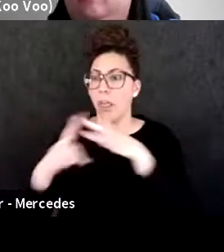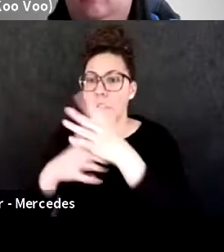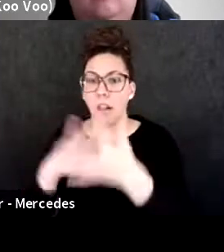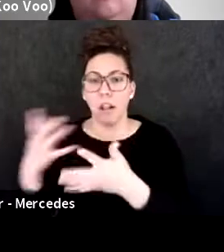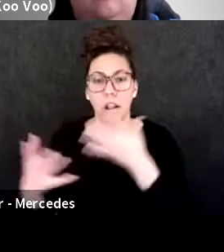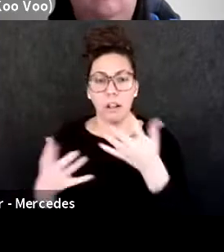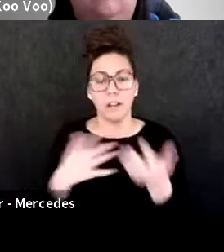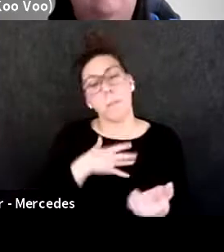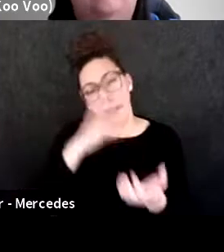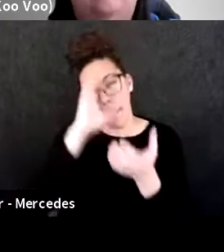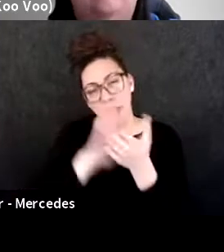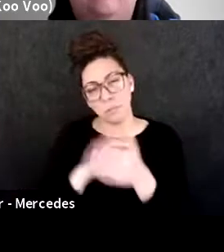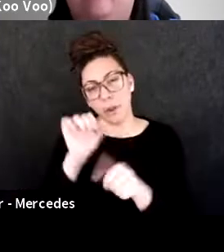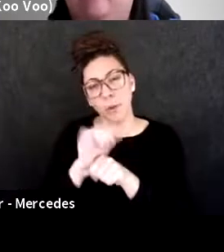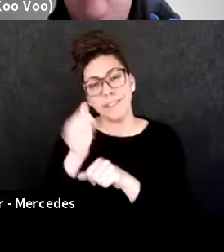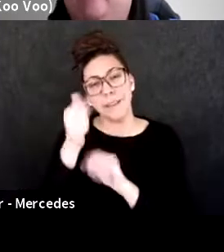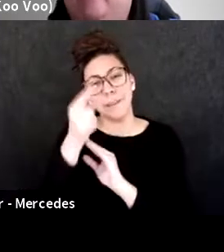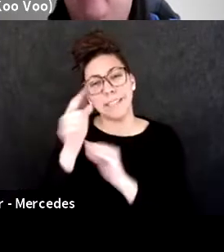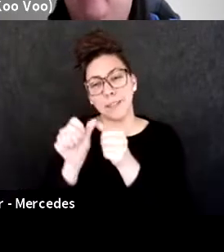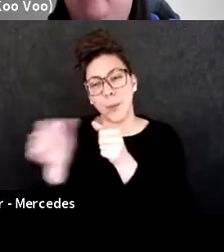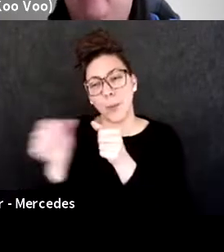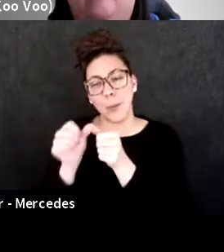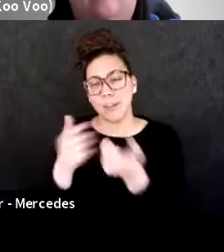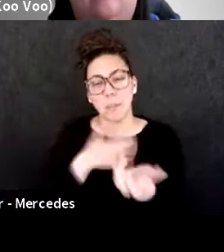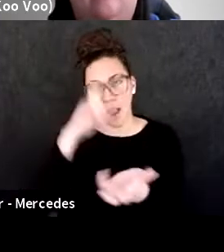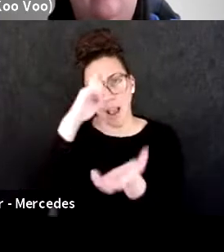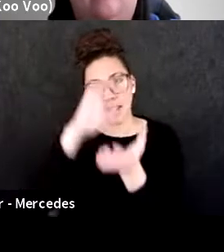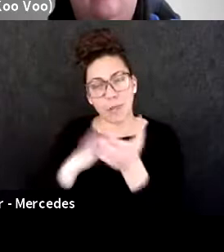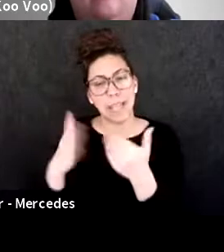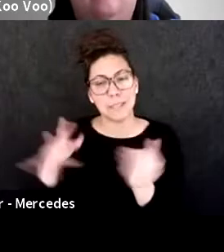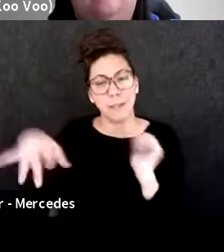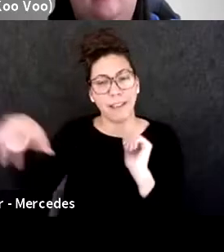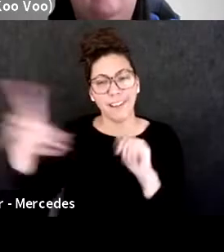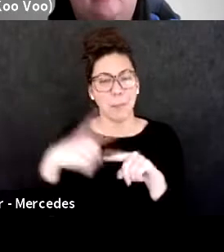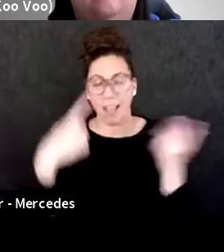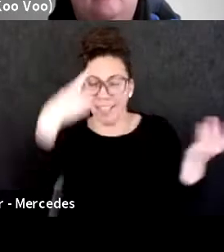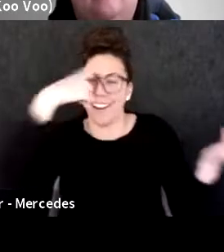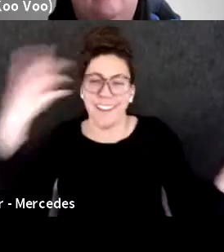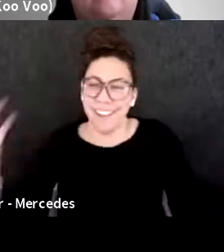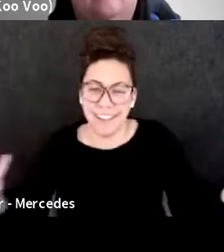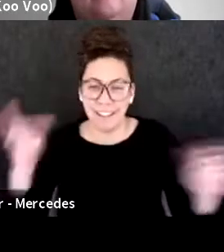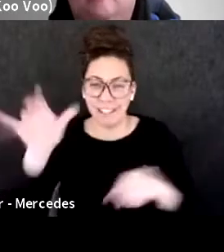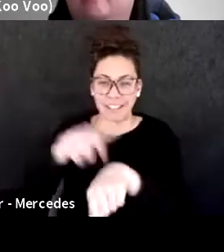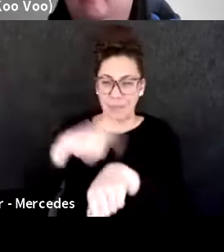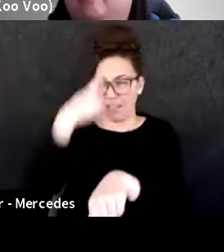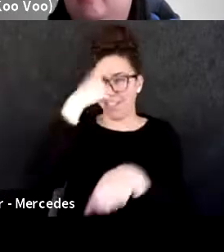works 10 minutes away from their elementary school. He could easily have picked them up, but it just at that time, I didn't even think that about